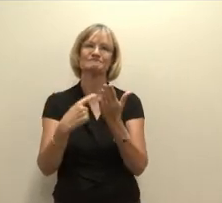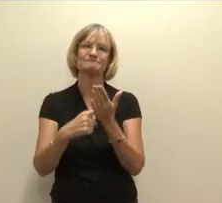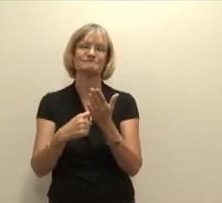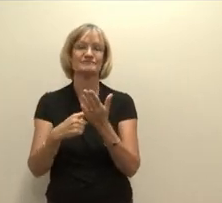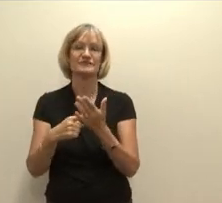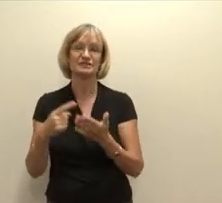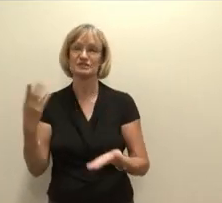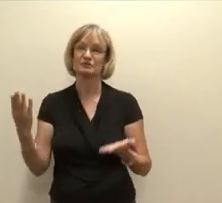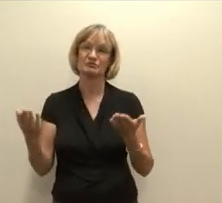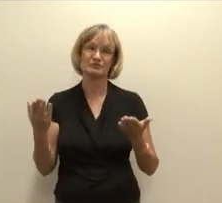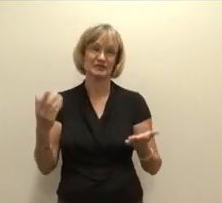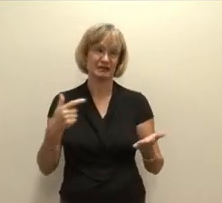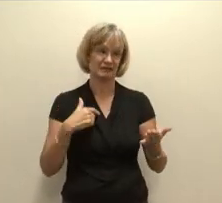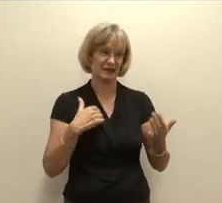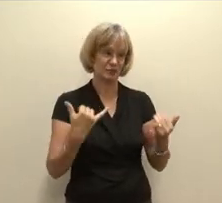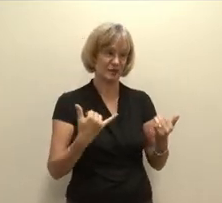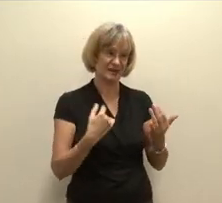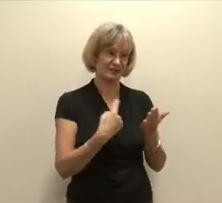now.